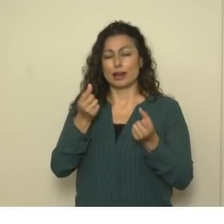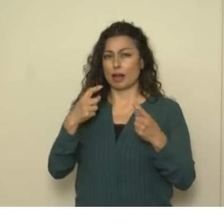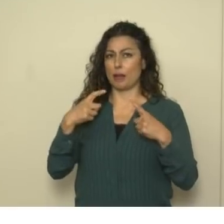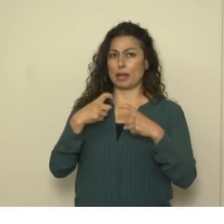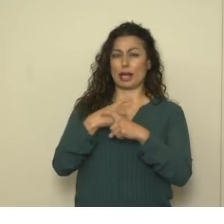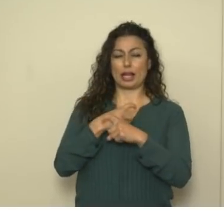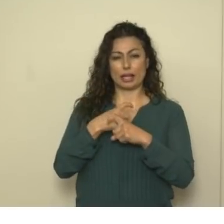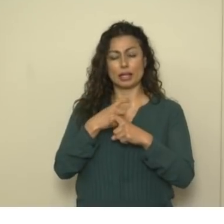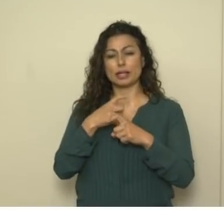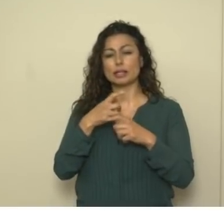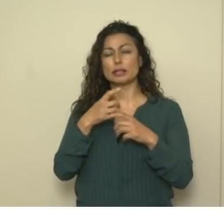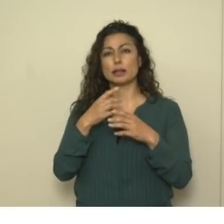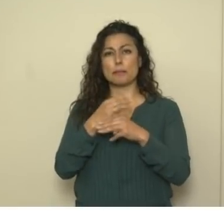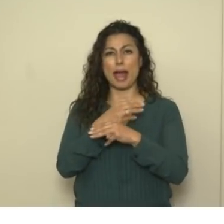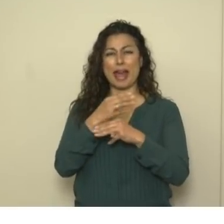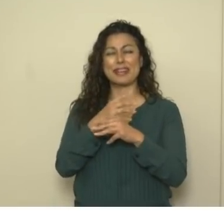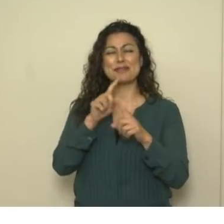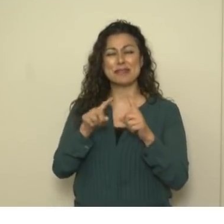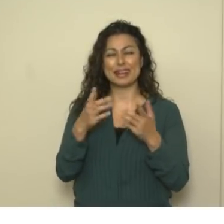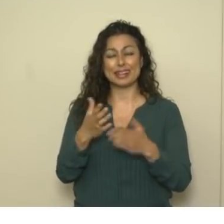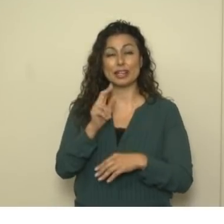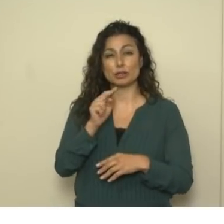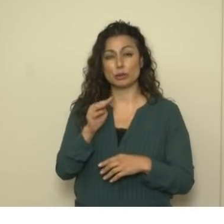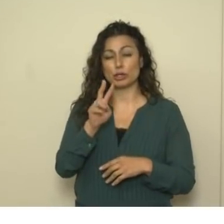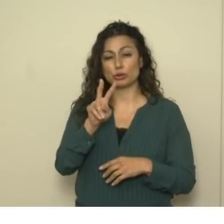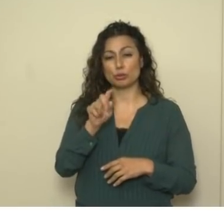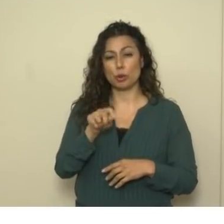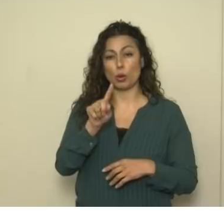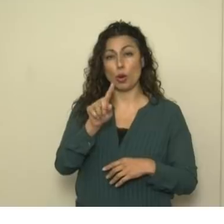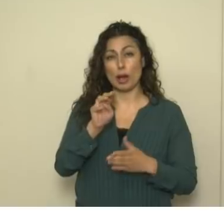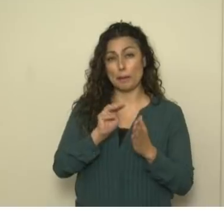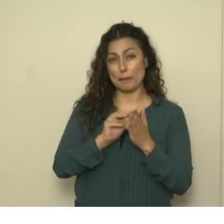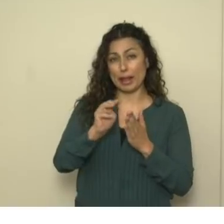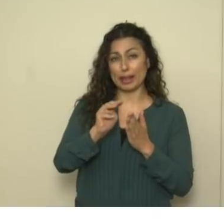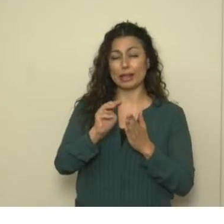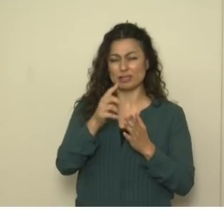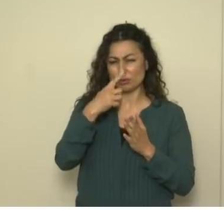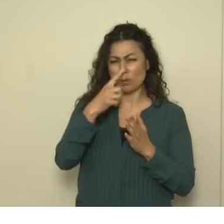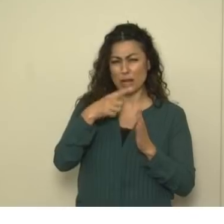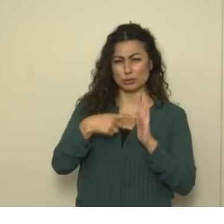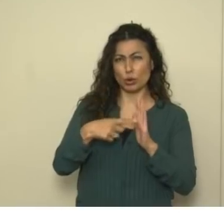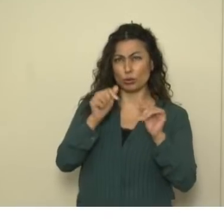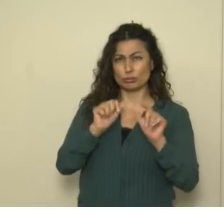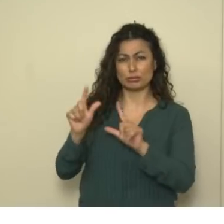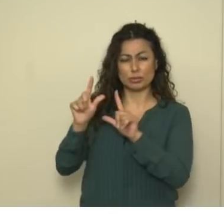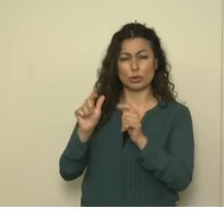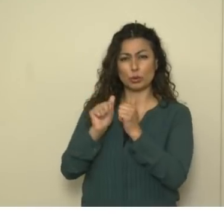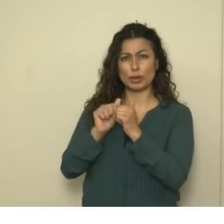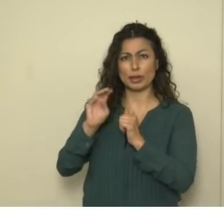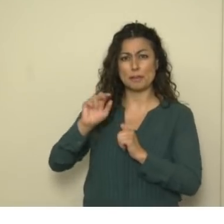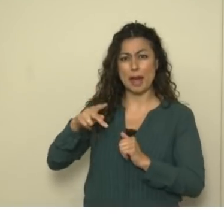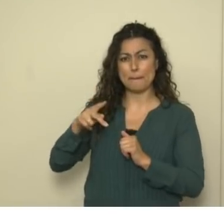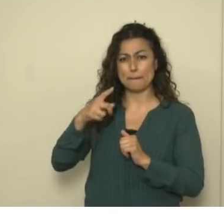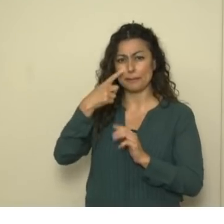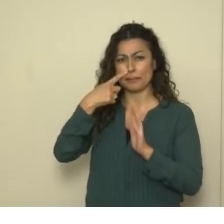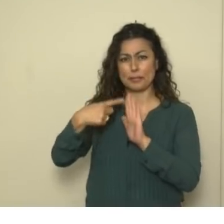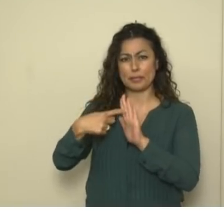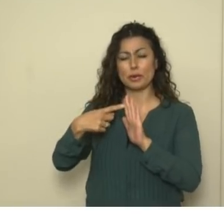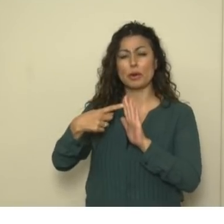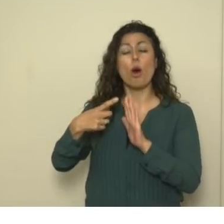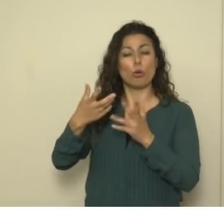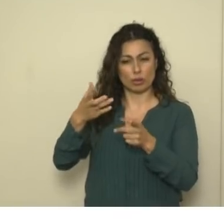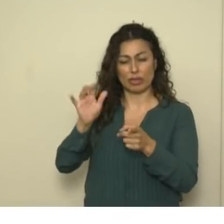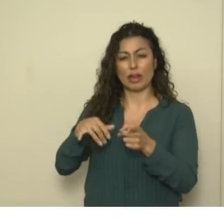complicated math, but in New Mexico, we have 2.1 million people. And could we go to the next slide with the map? Sorry about that. Oh, we are on it. Thank